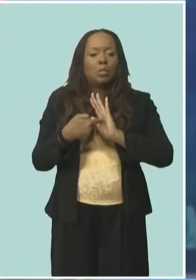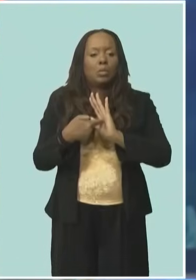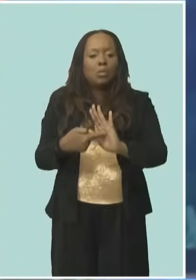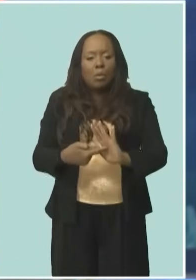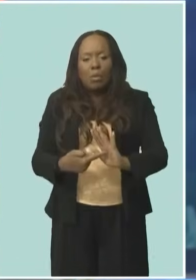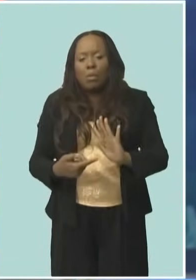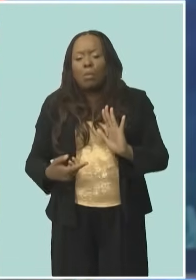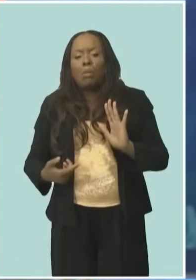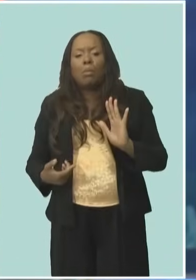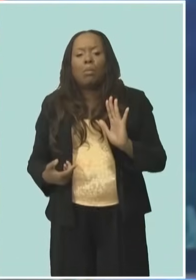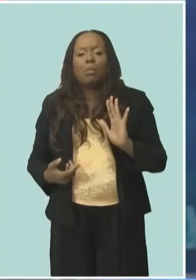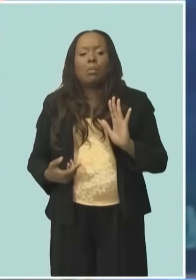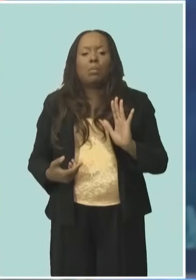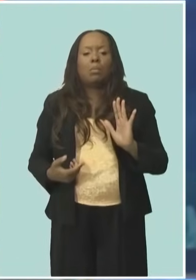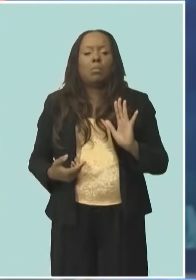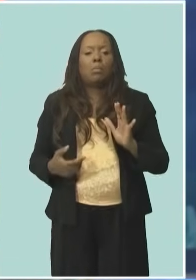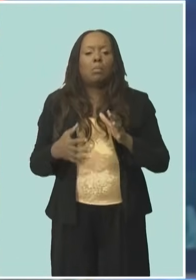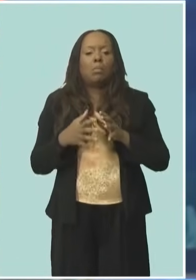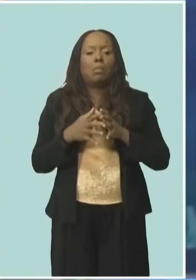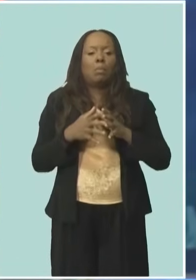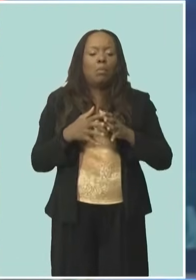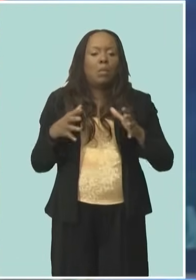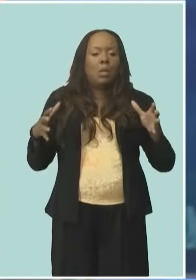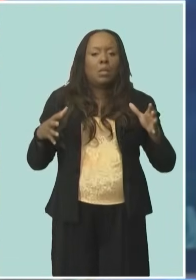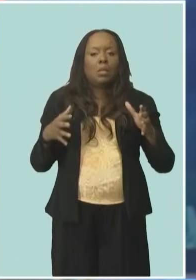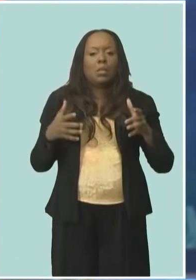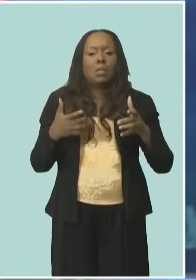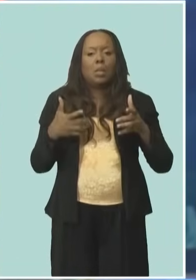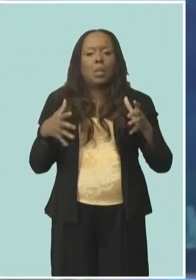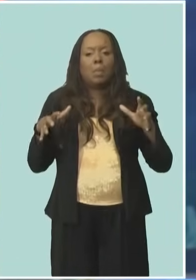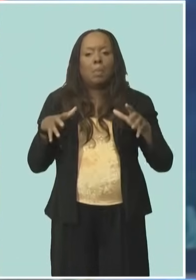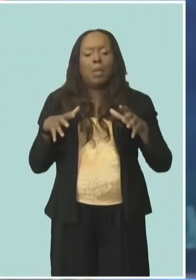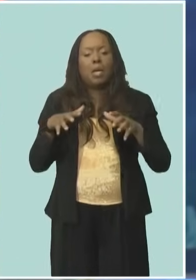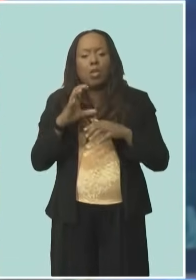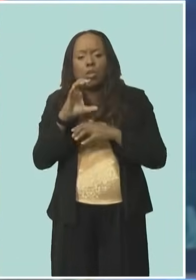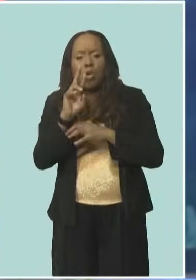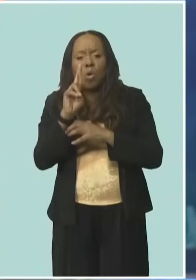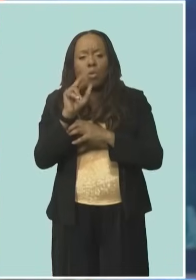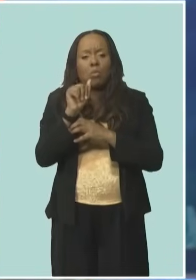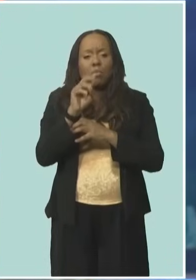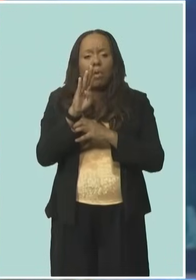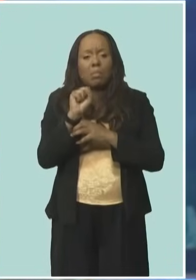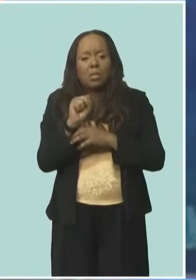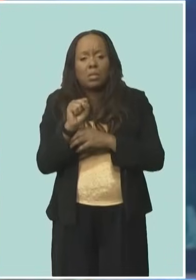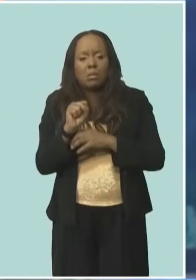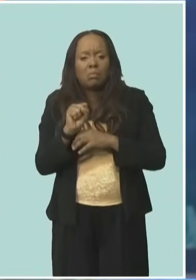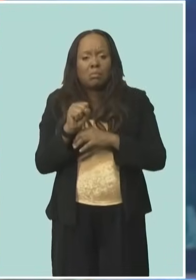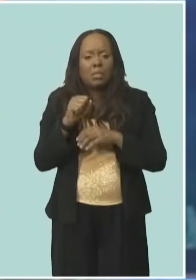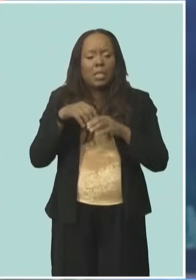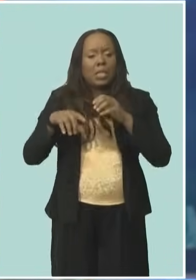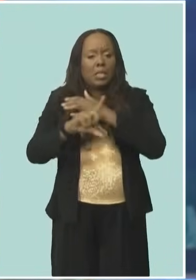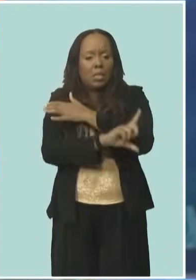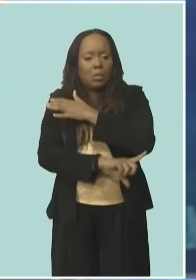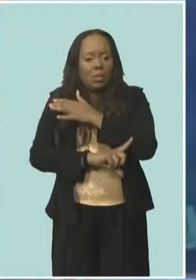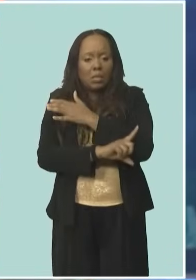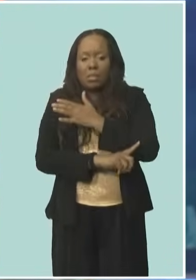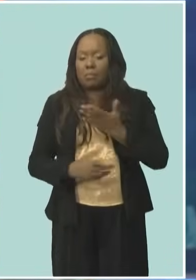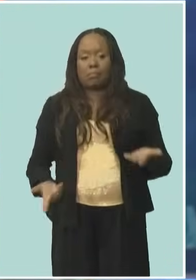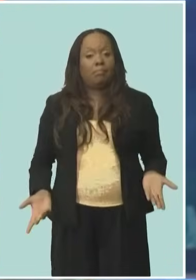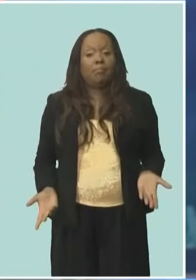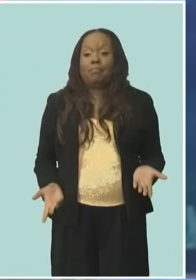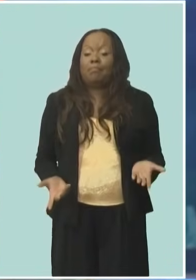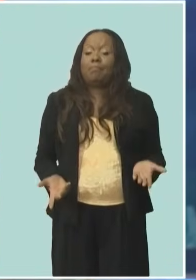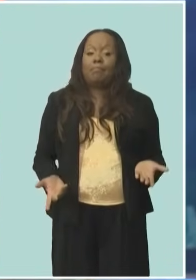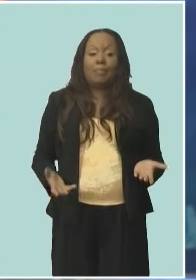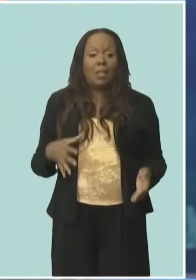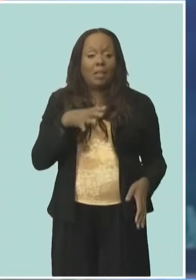gone viral, showing thousands of soldier crabs descending on Maycocks in St. Lucie. A senior scientist is saying there is nothing abnormal about the